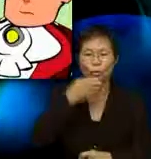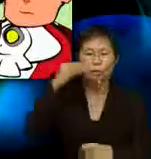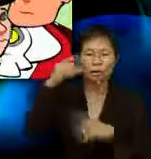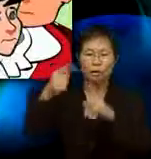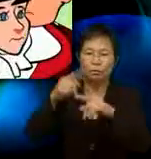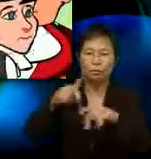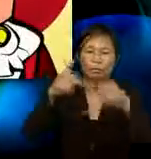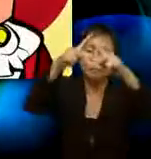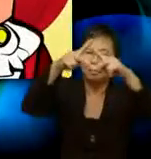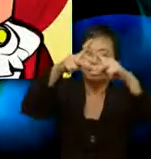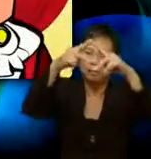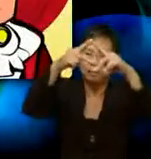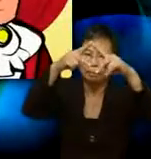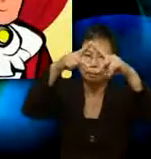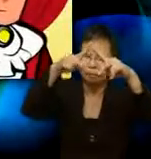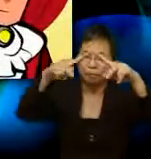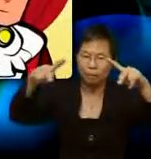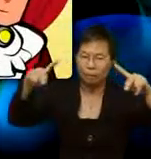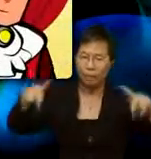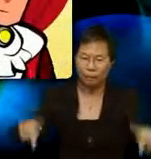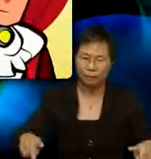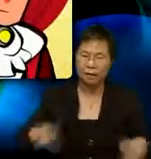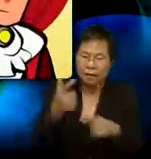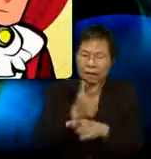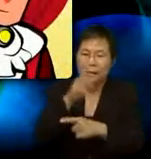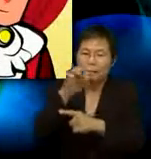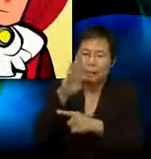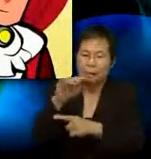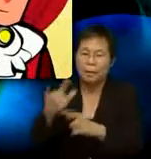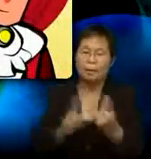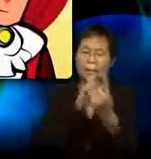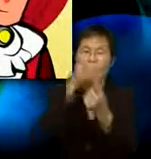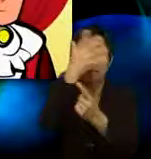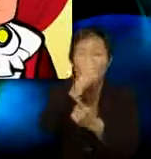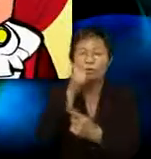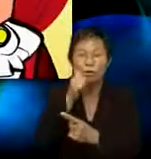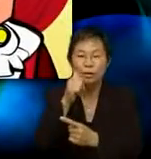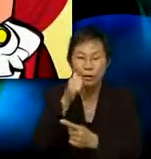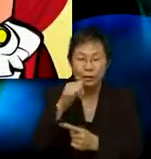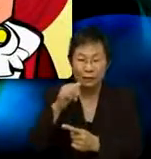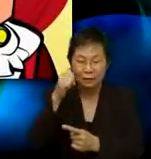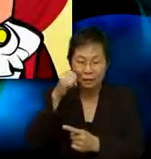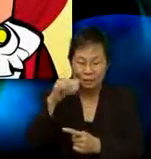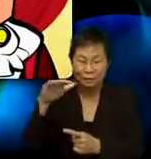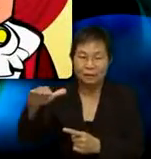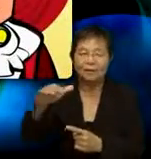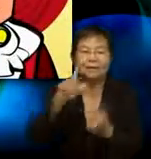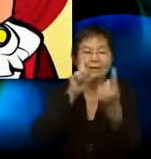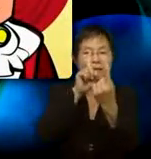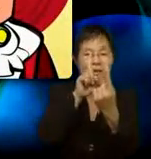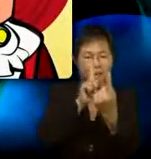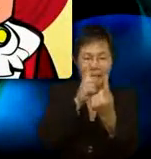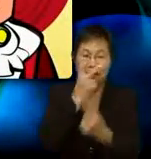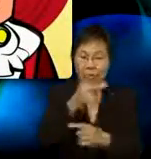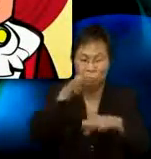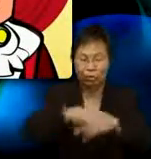his palace. The little mermaid met the beautiful girl that she had seen on the beach.